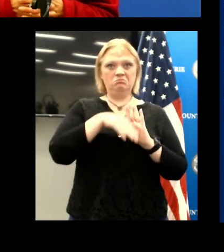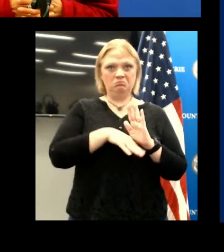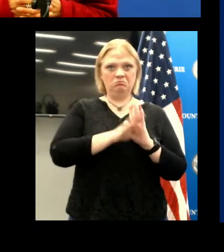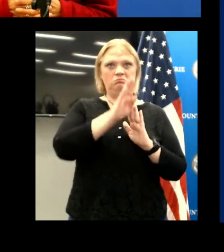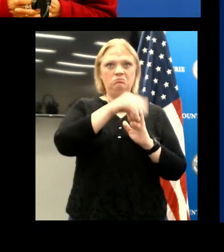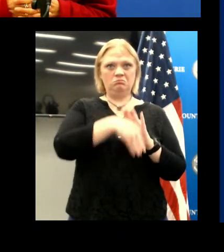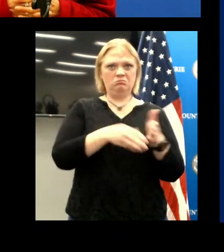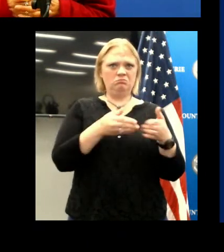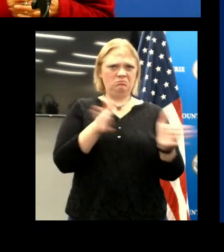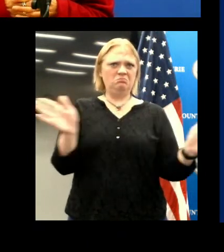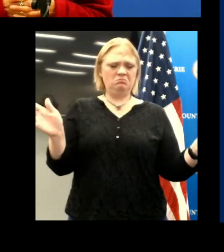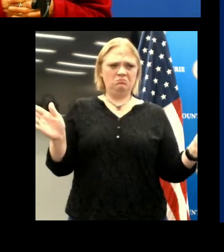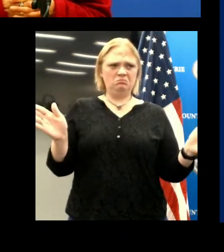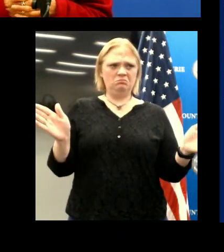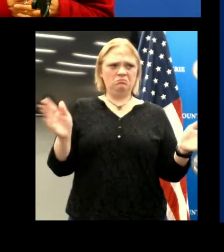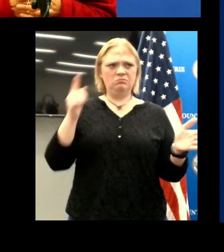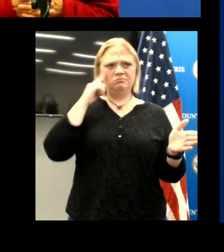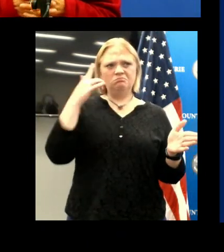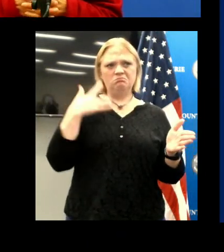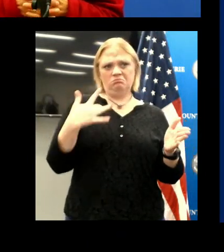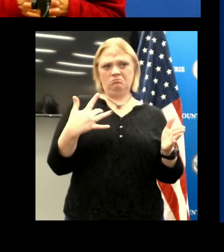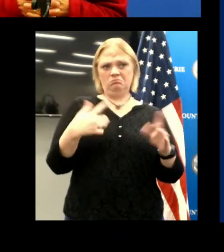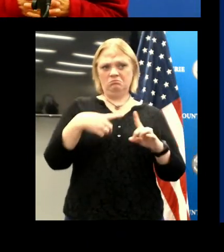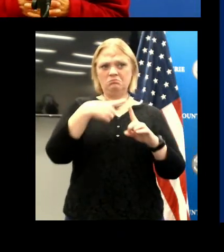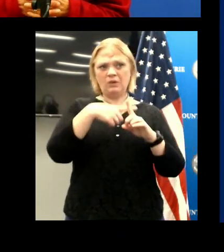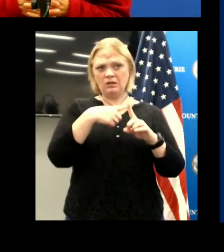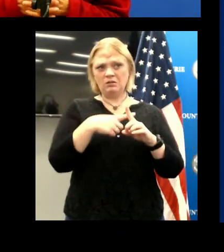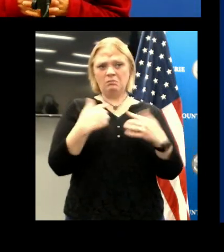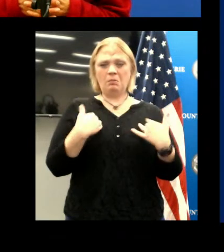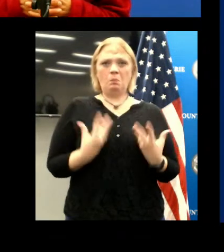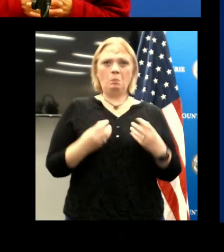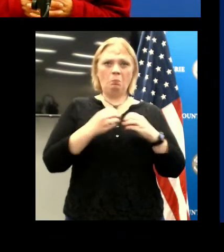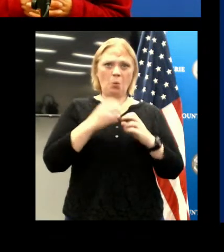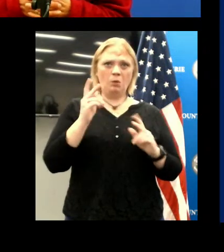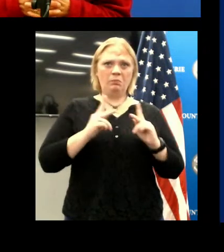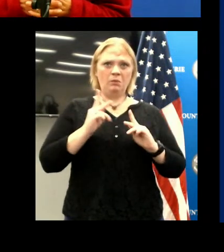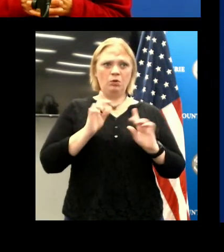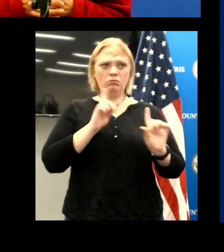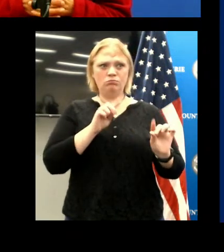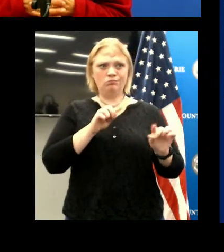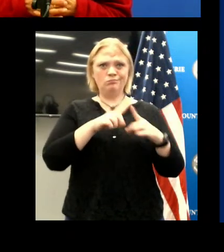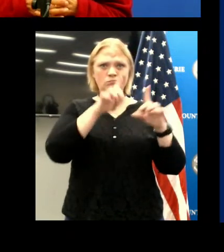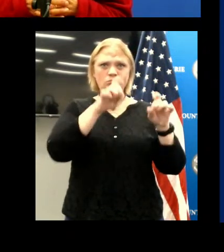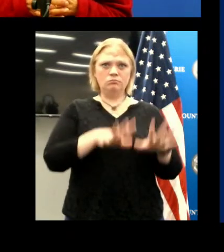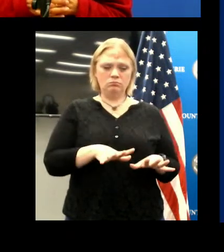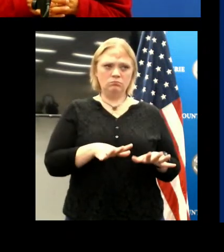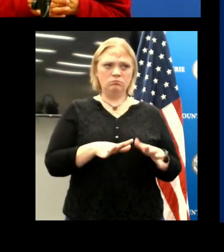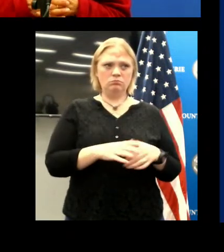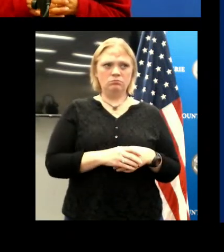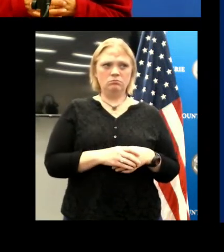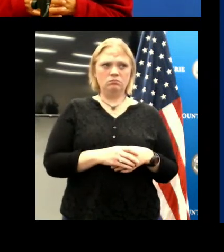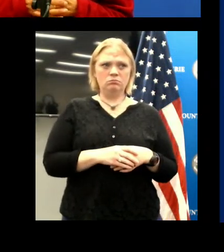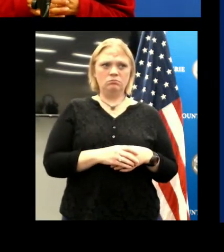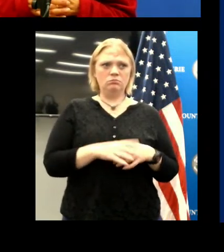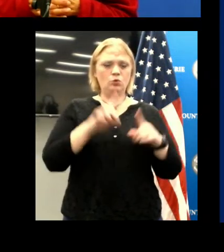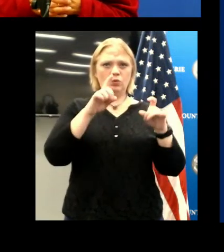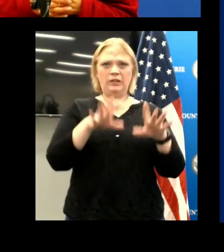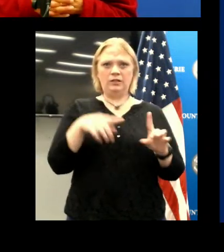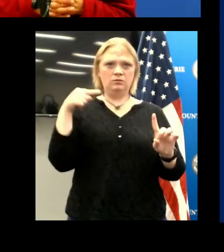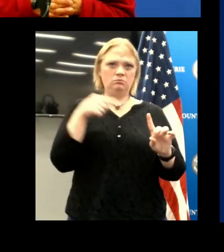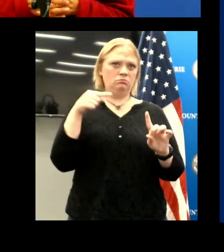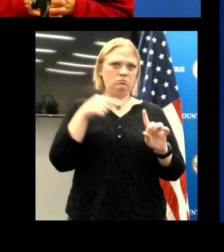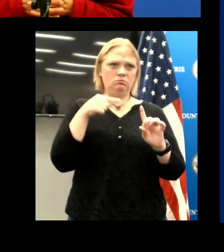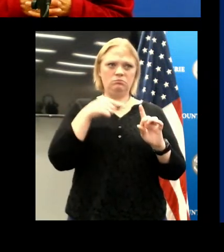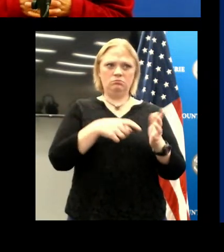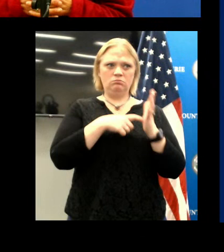In general, I think the trend is positive that we're having more people testing. So testing is a key tool of keeping